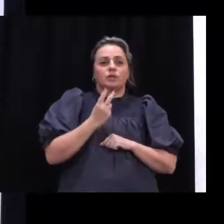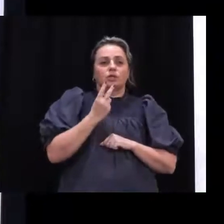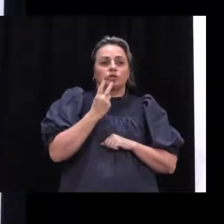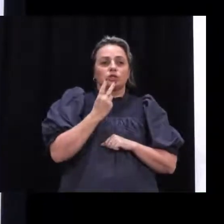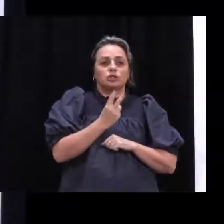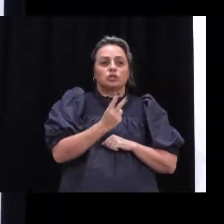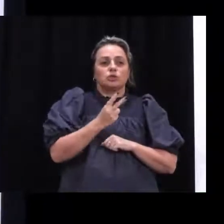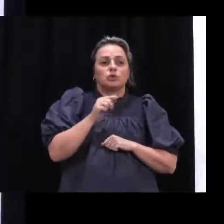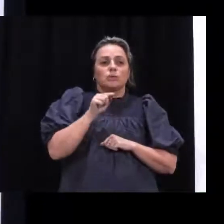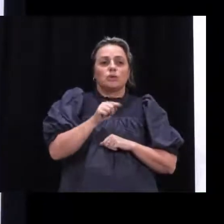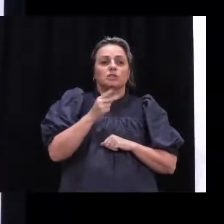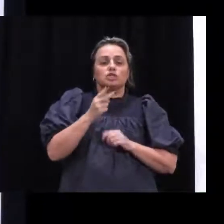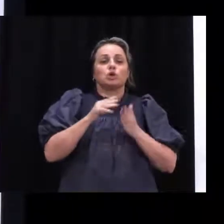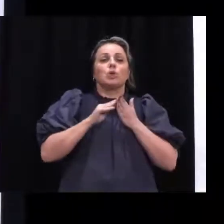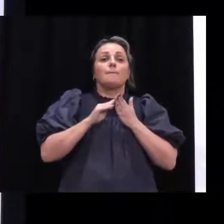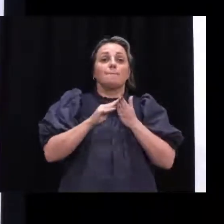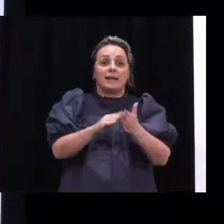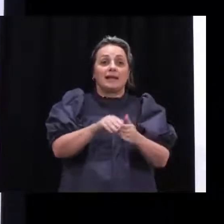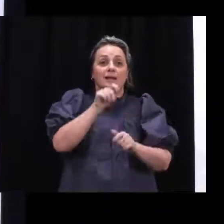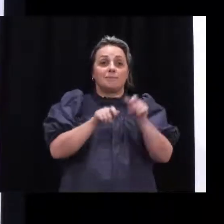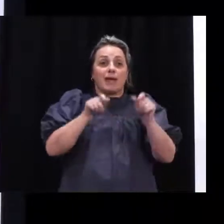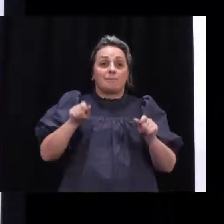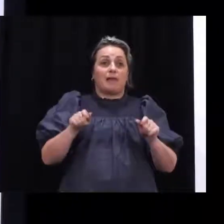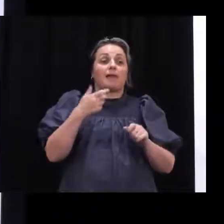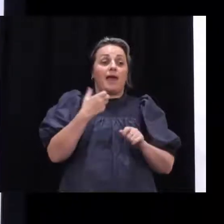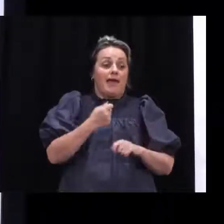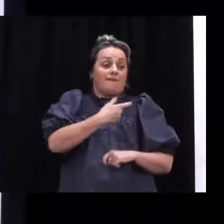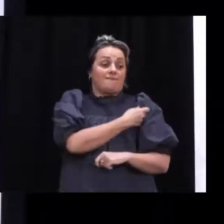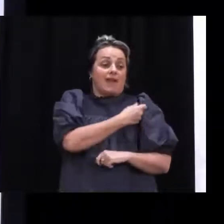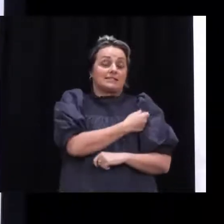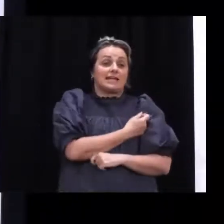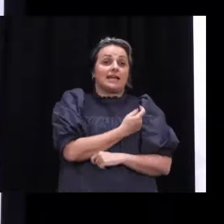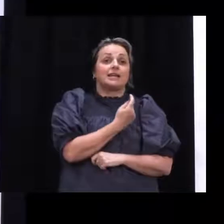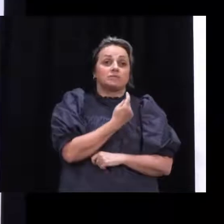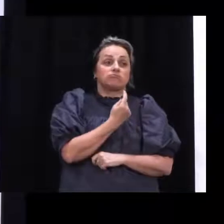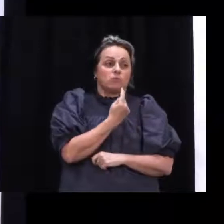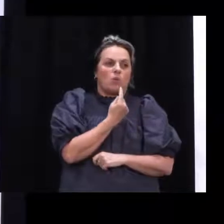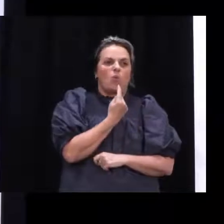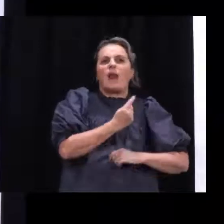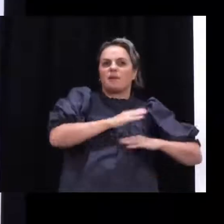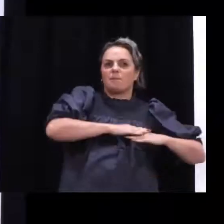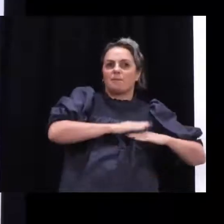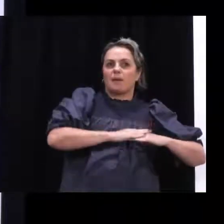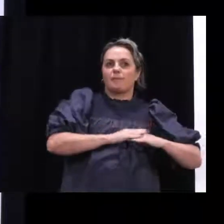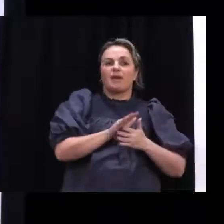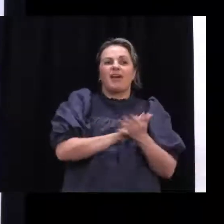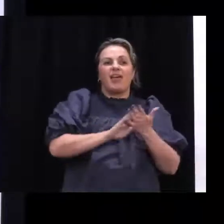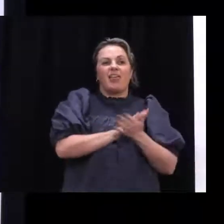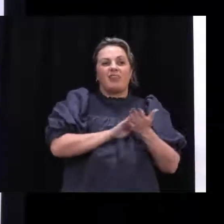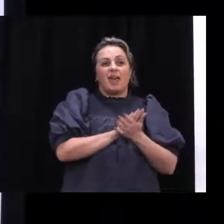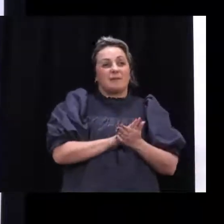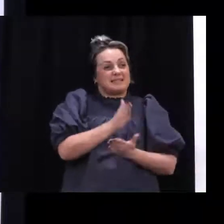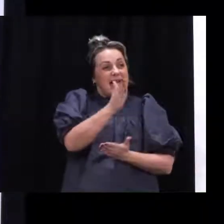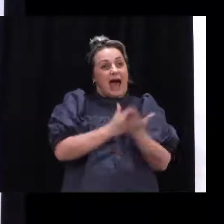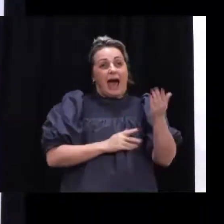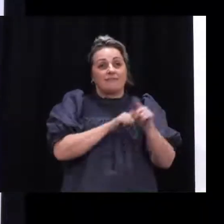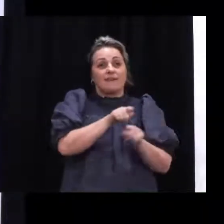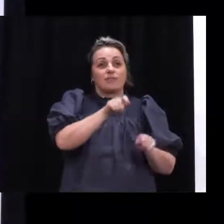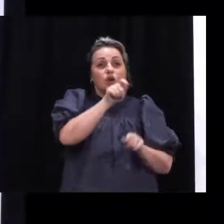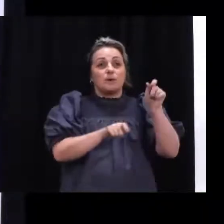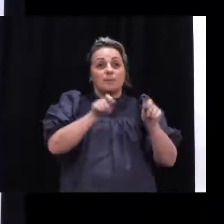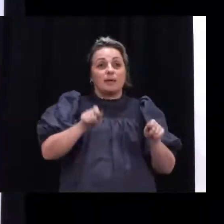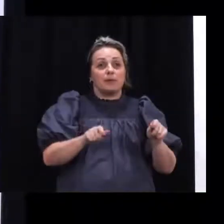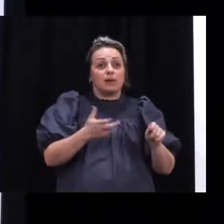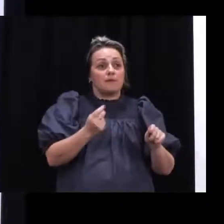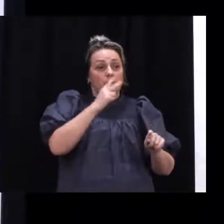2,290,000 people have now had at least one dose of the vaccine. That's around 54% of the eligible population aged